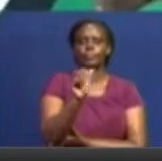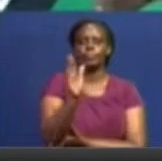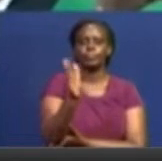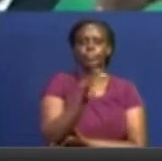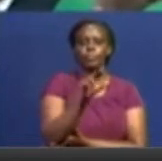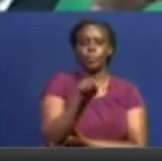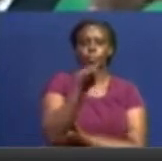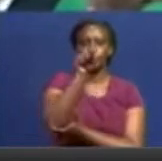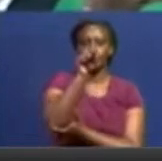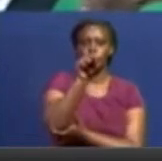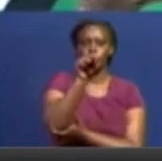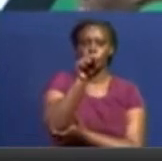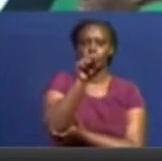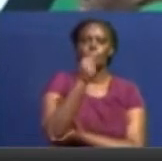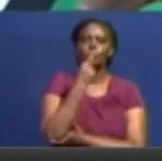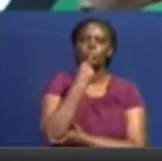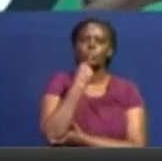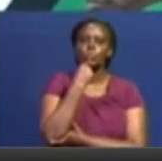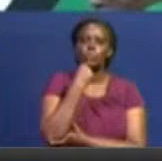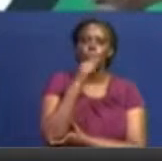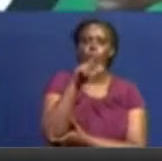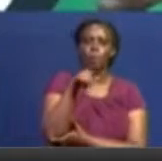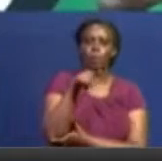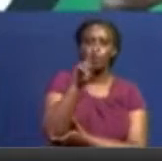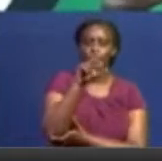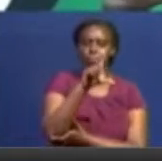Turkana North Paul Ekwom Nabuin.